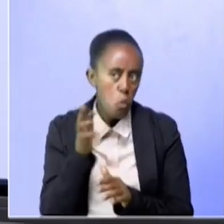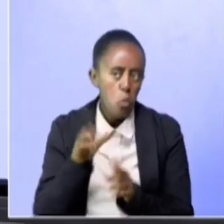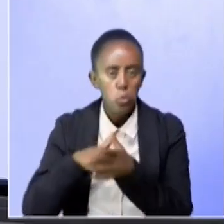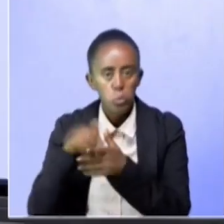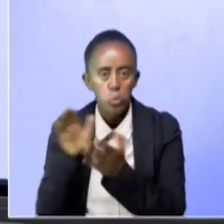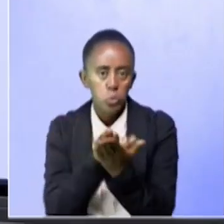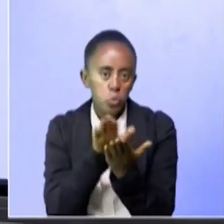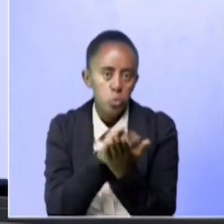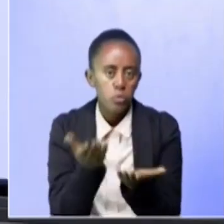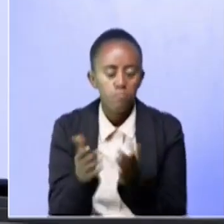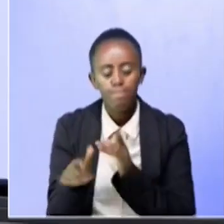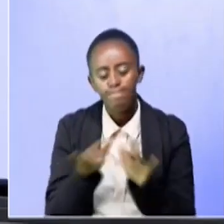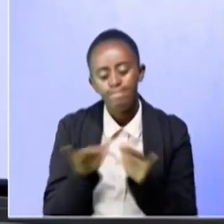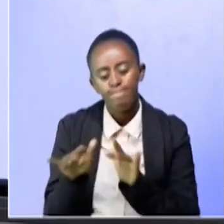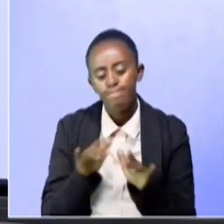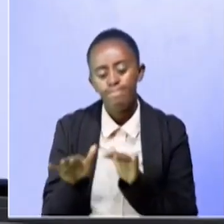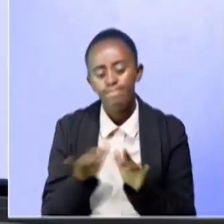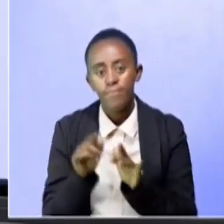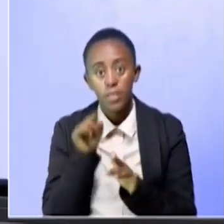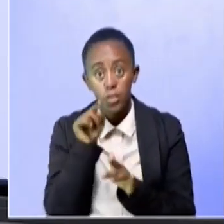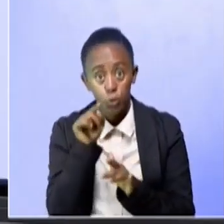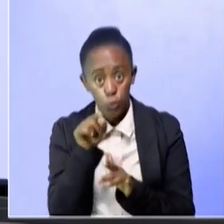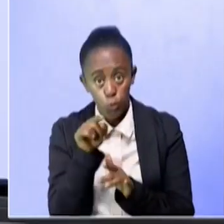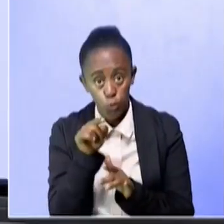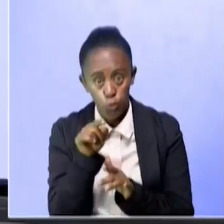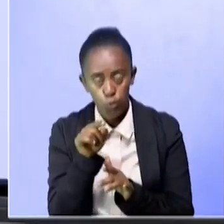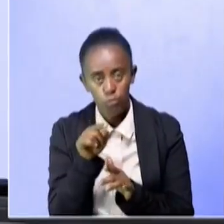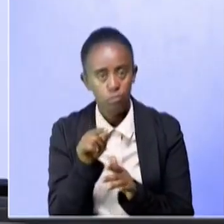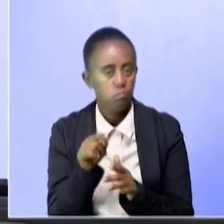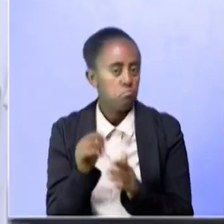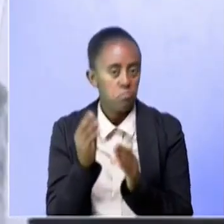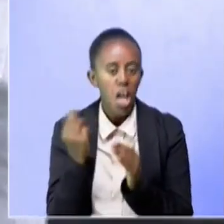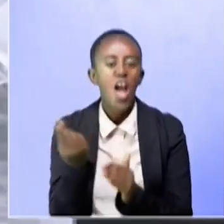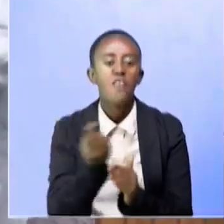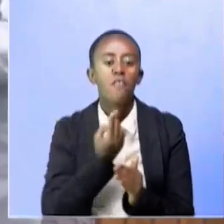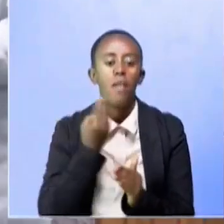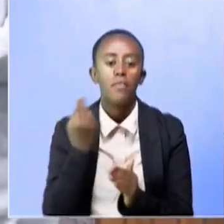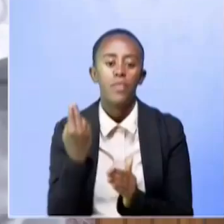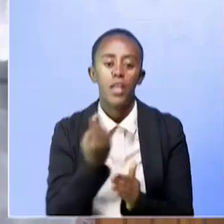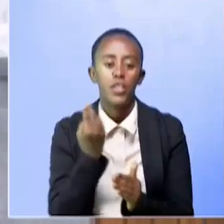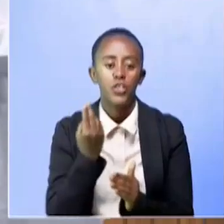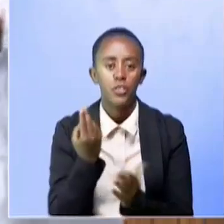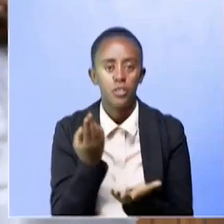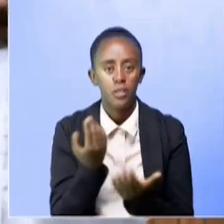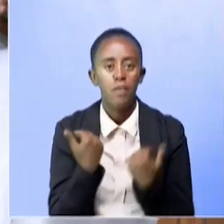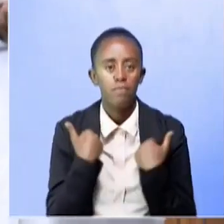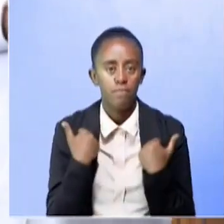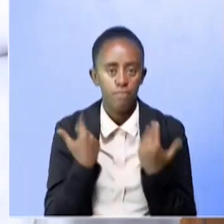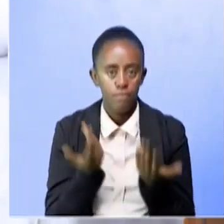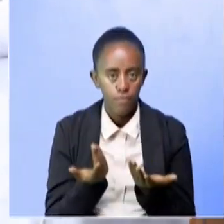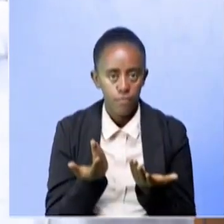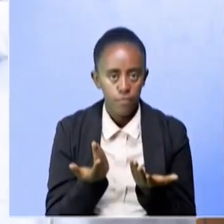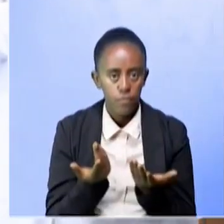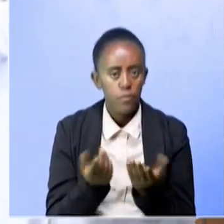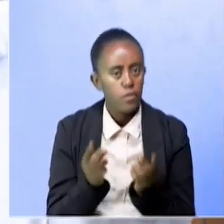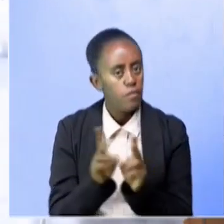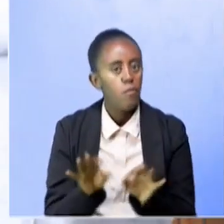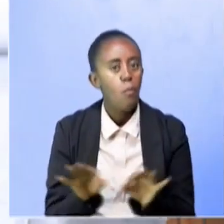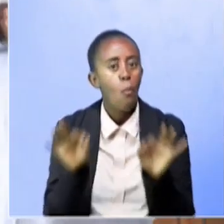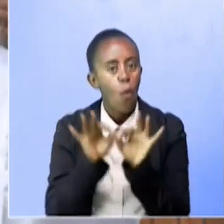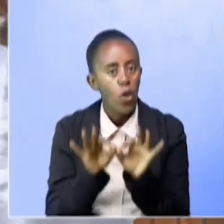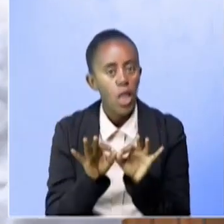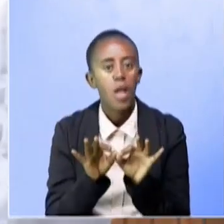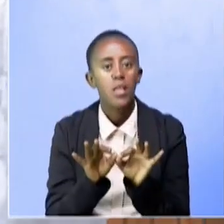at school, okay, you know how its advantages it is and how it is important to make